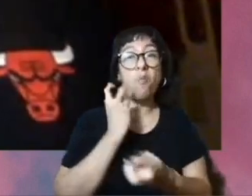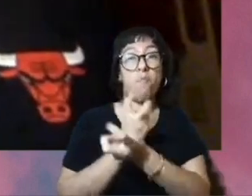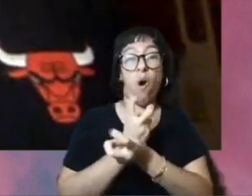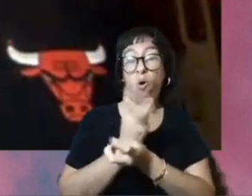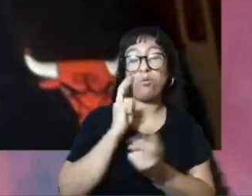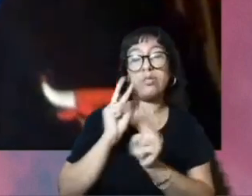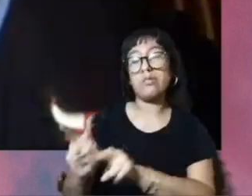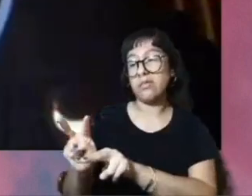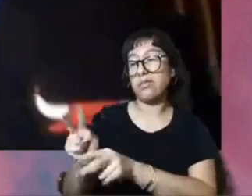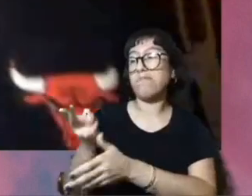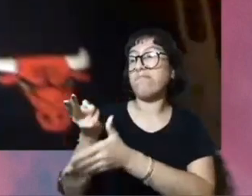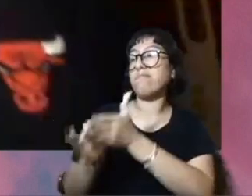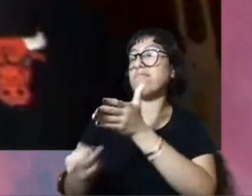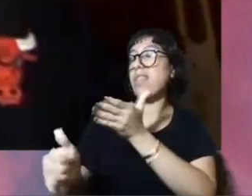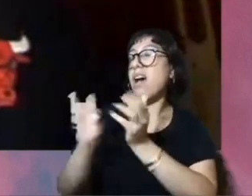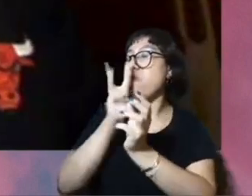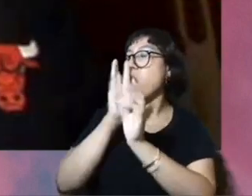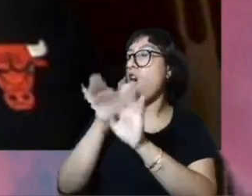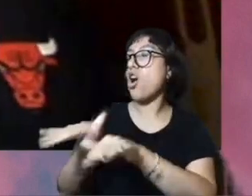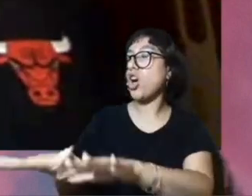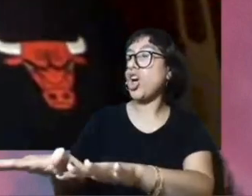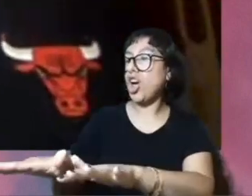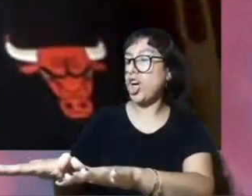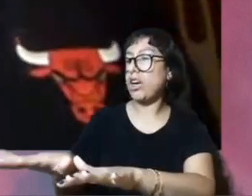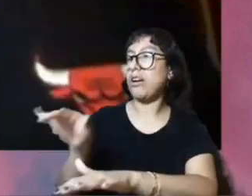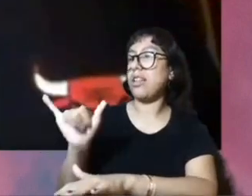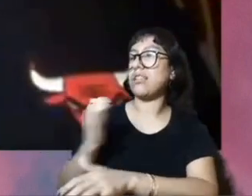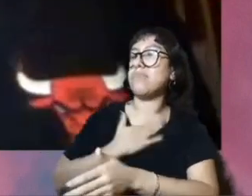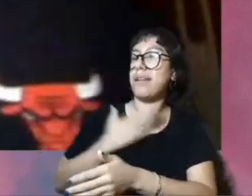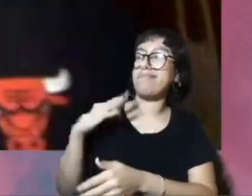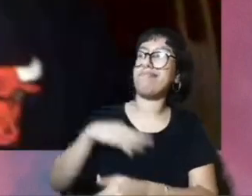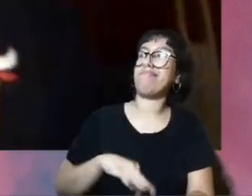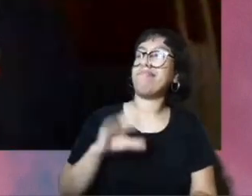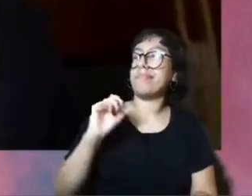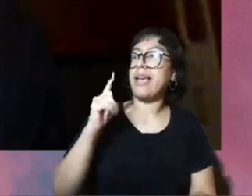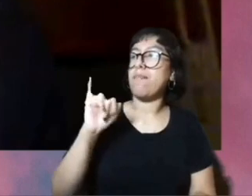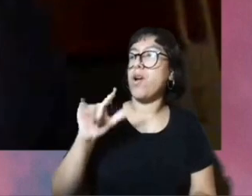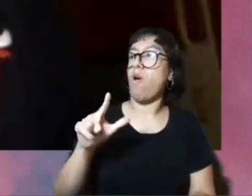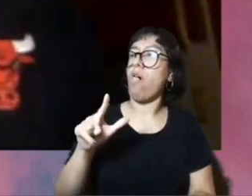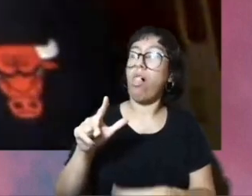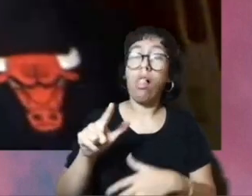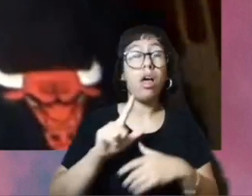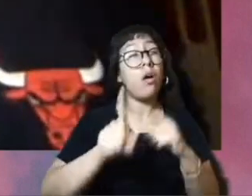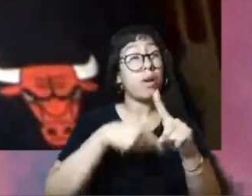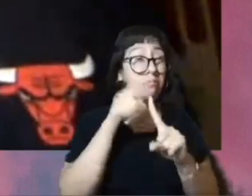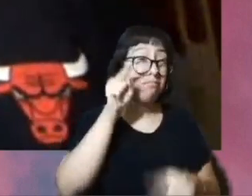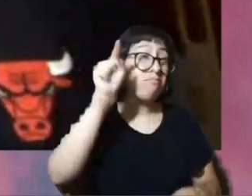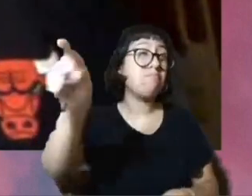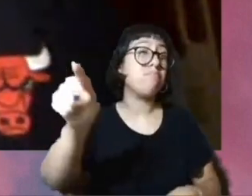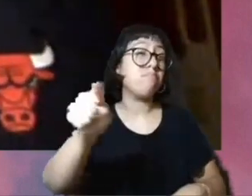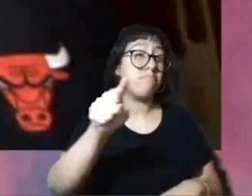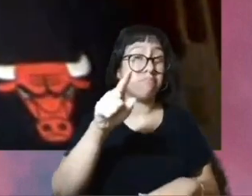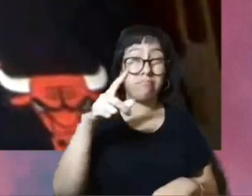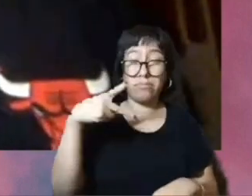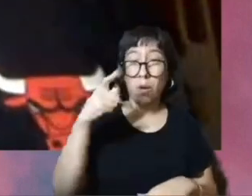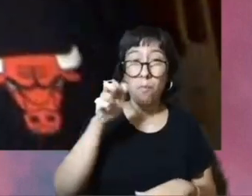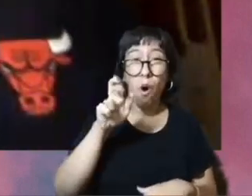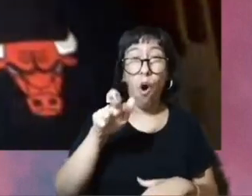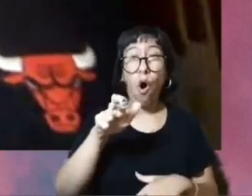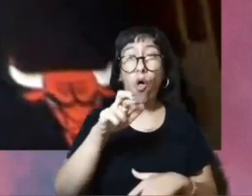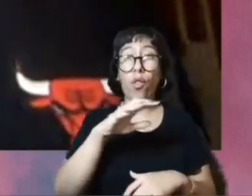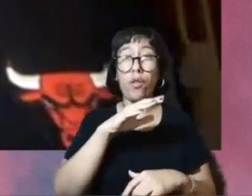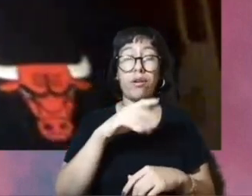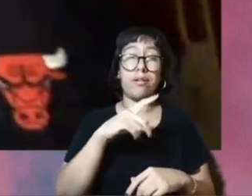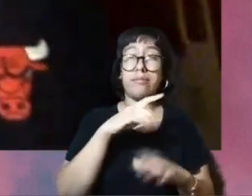too. Maybe that's my capital. Once the polar capitals melt and there's a whole lot less land for